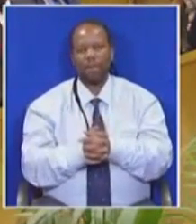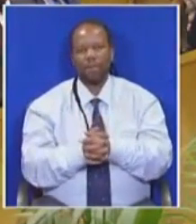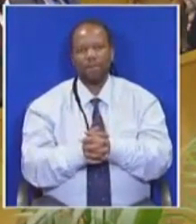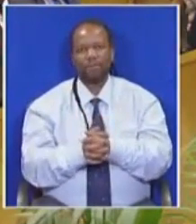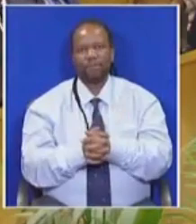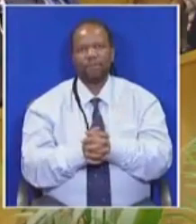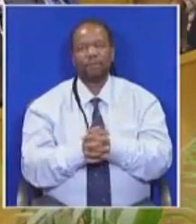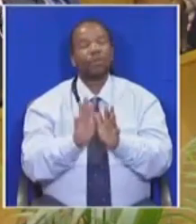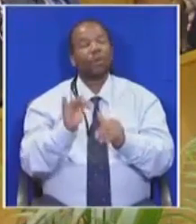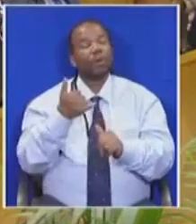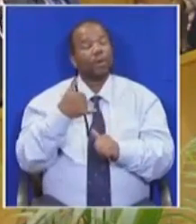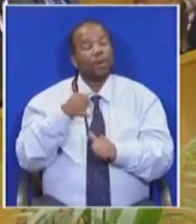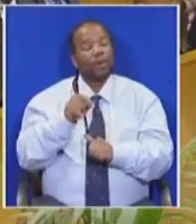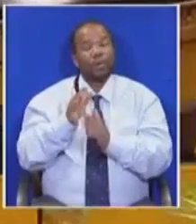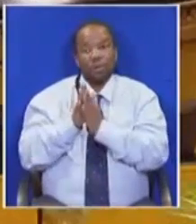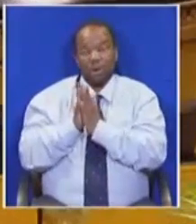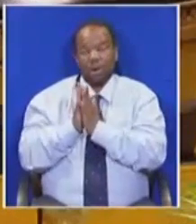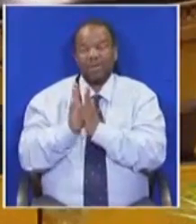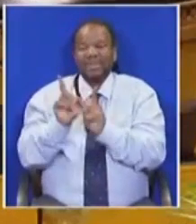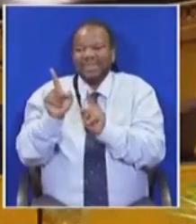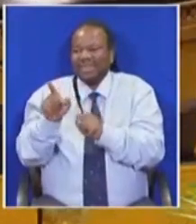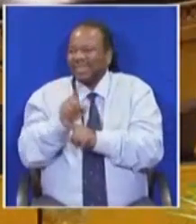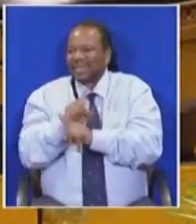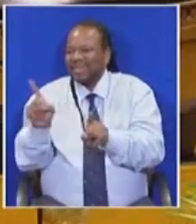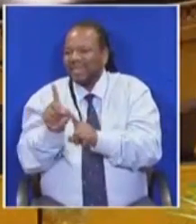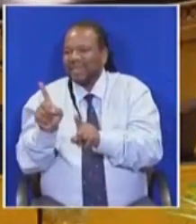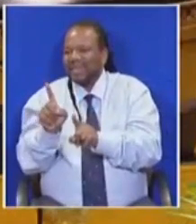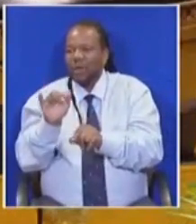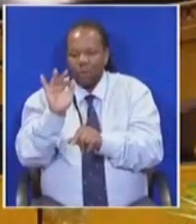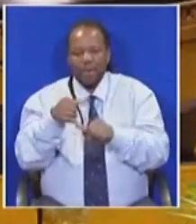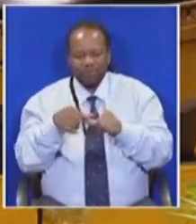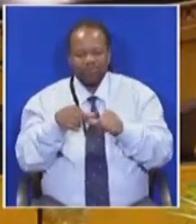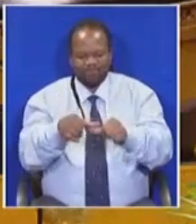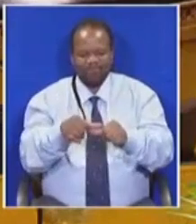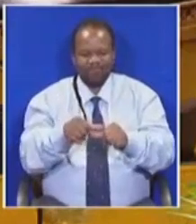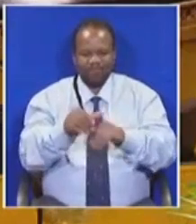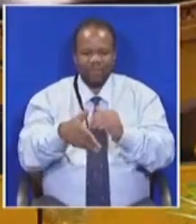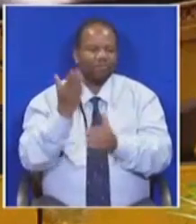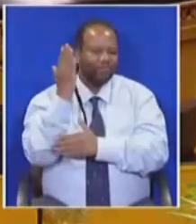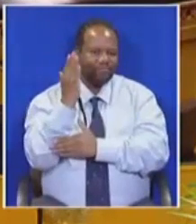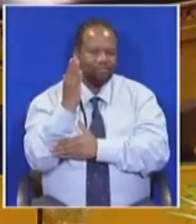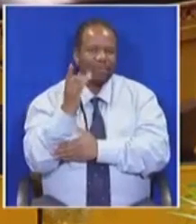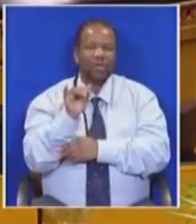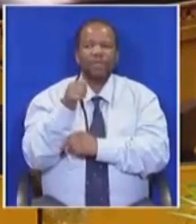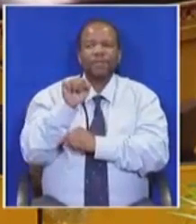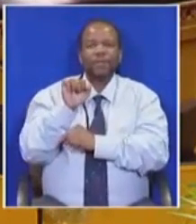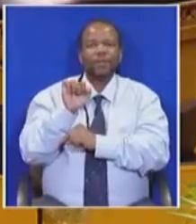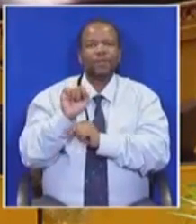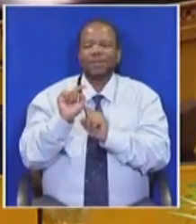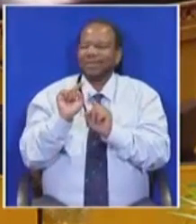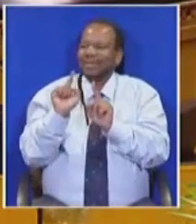And we insist on the business of the House proceeding. And